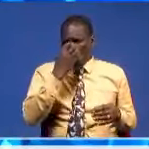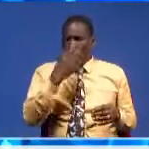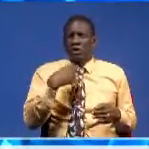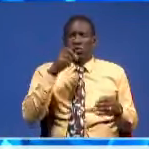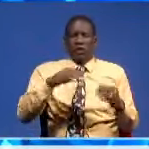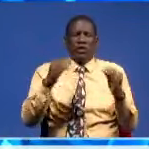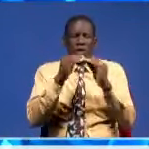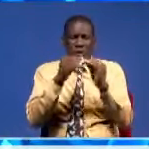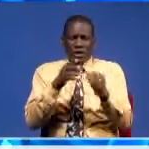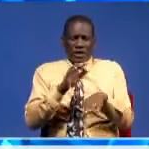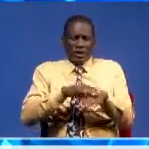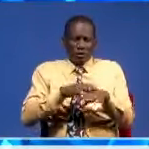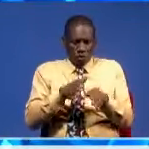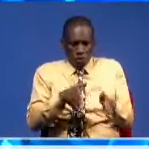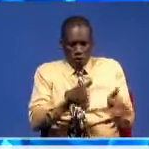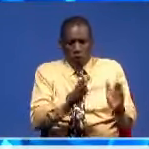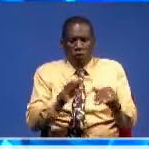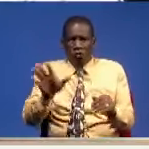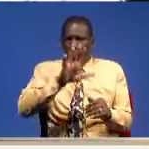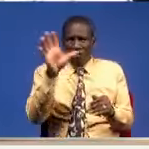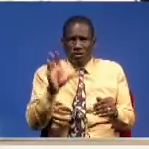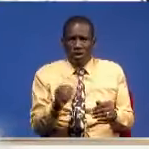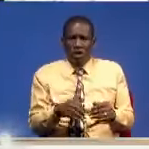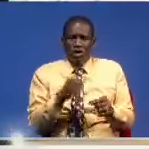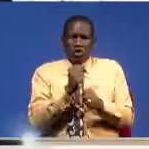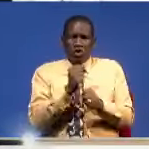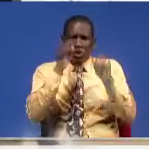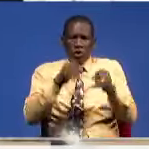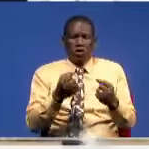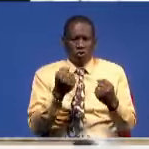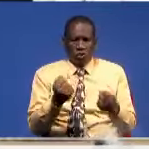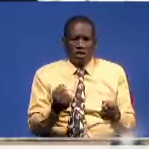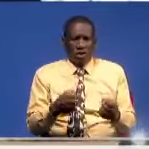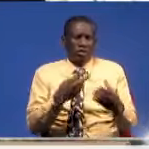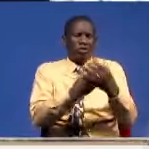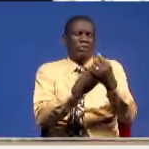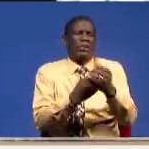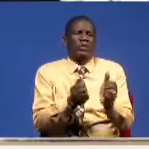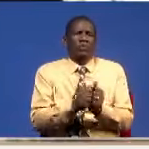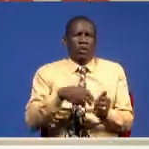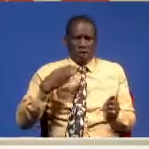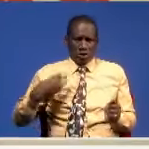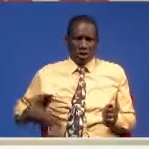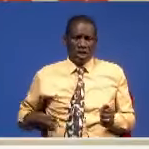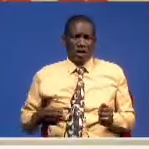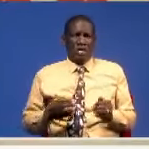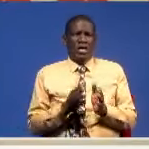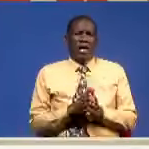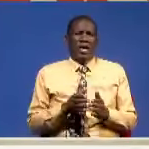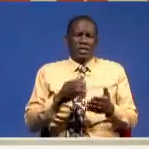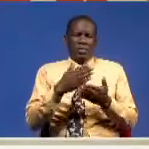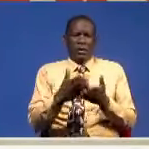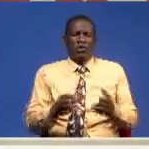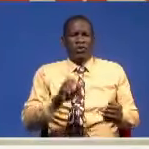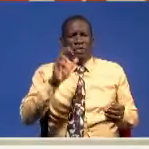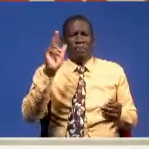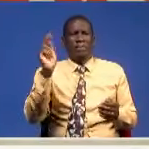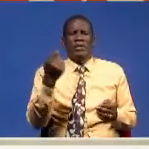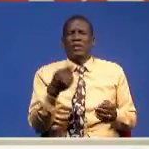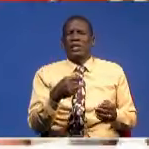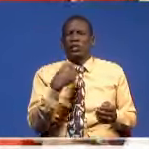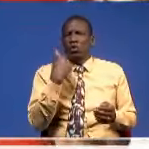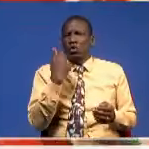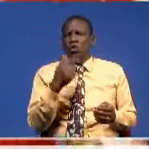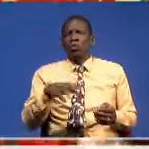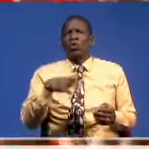meeting presents an opportunity for Africa to renew and strengthen its partnership with China. He is among the heads of state who will